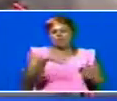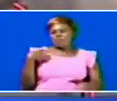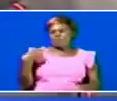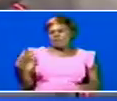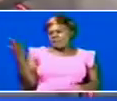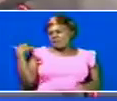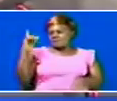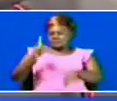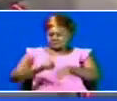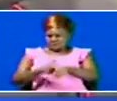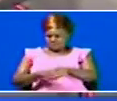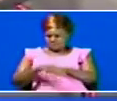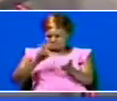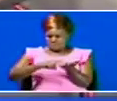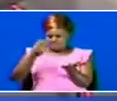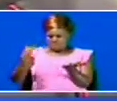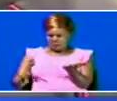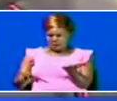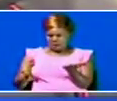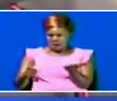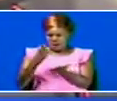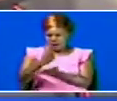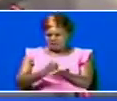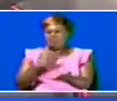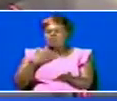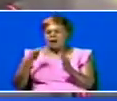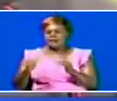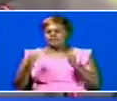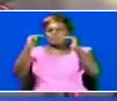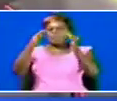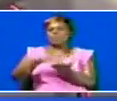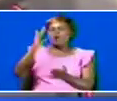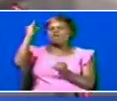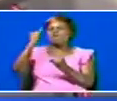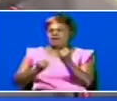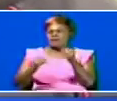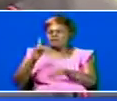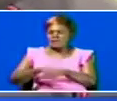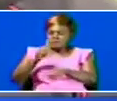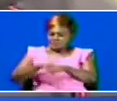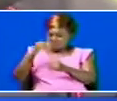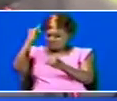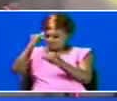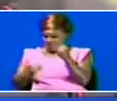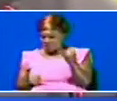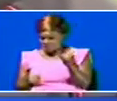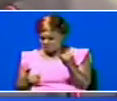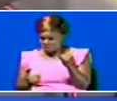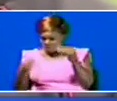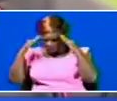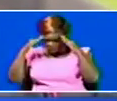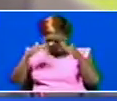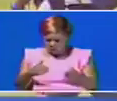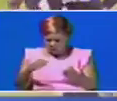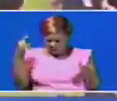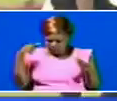time round, we dropped out in the semis. We want to go a step further, get into the final. And once we in the final, we want to give it our all and see if we can